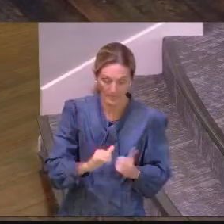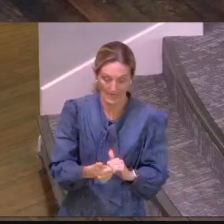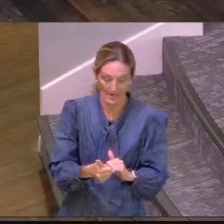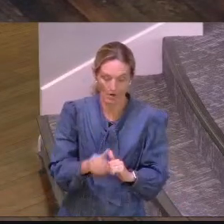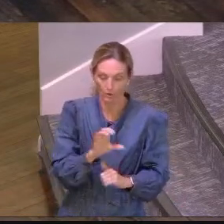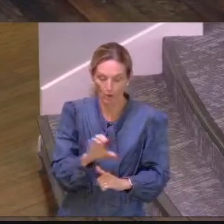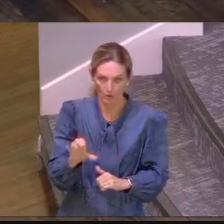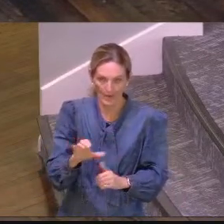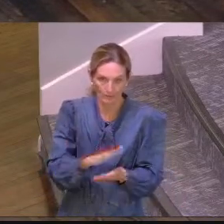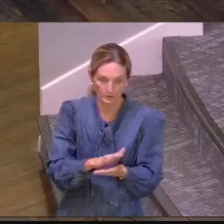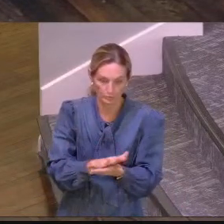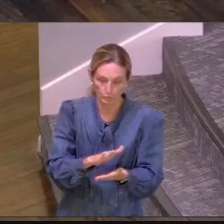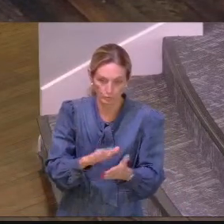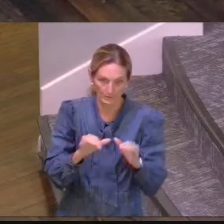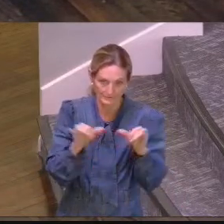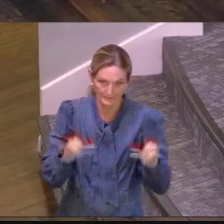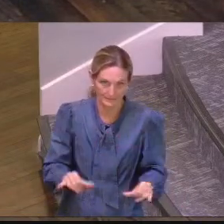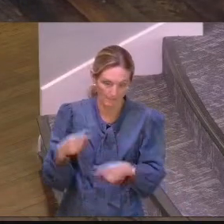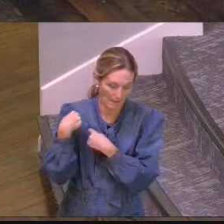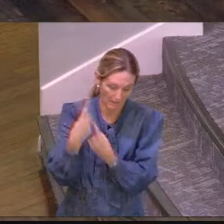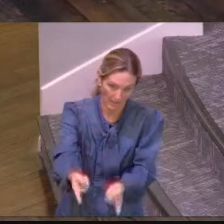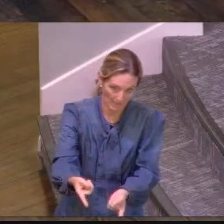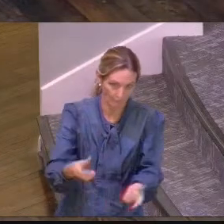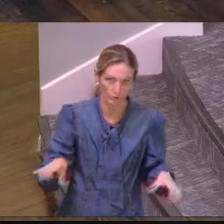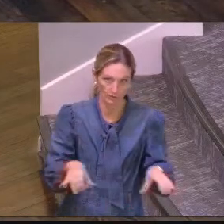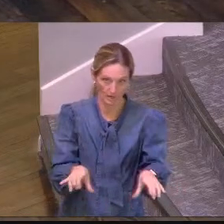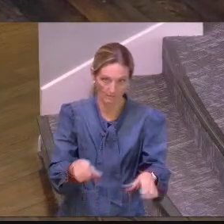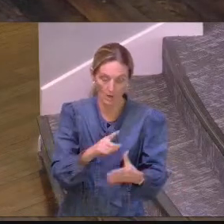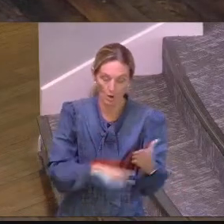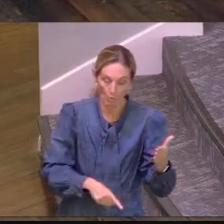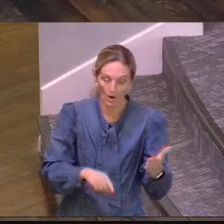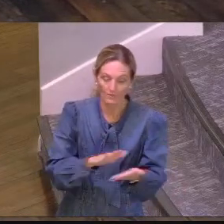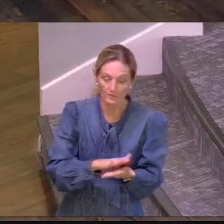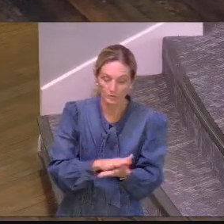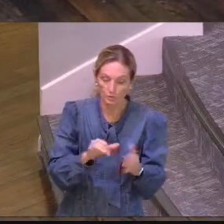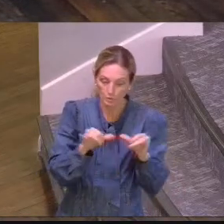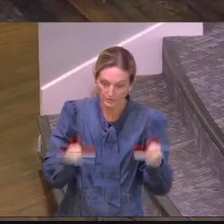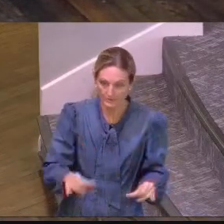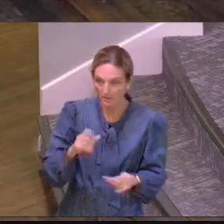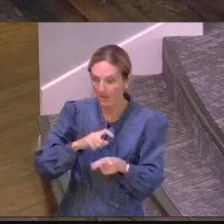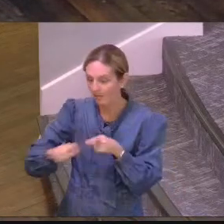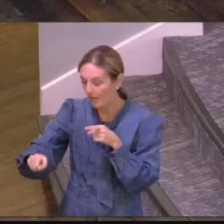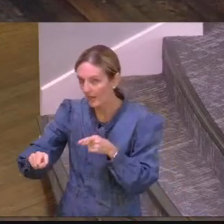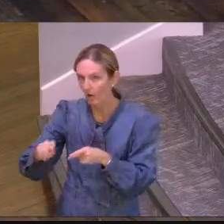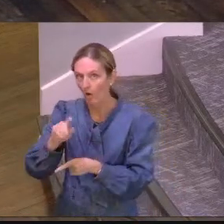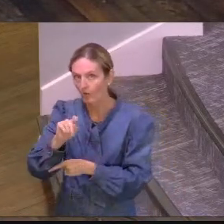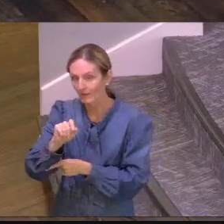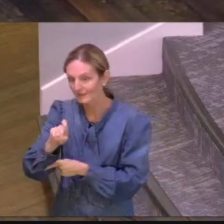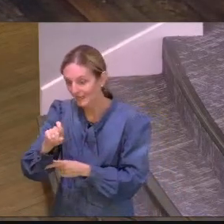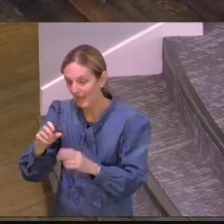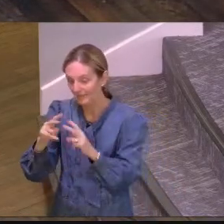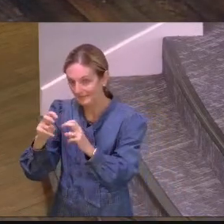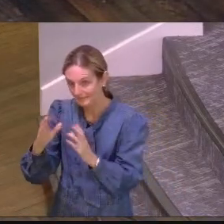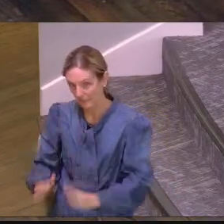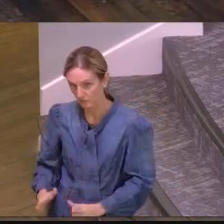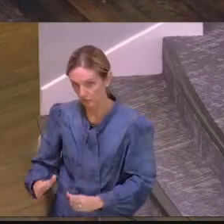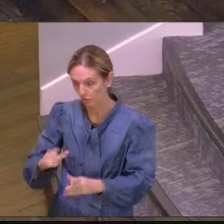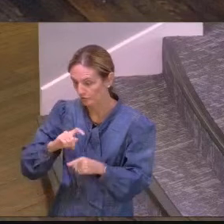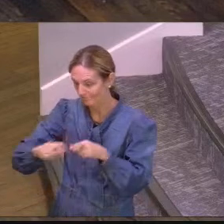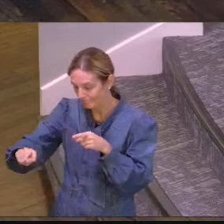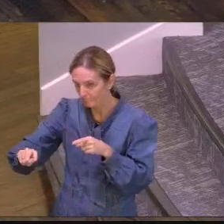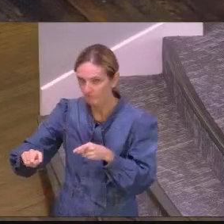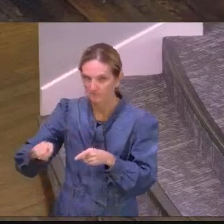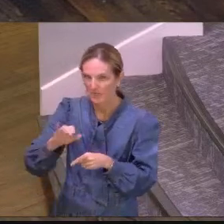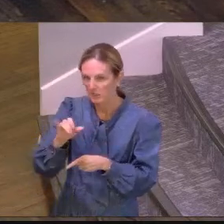school system has ever done this. What they do is they call down to the tax assessor's office in January, in